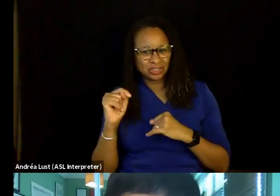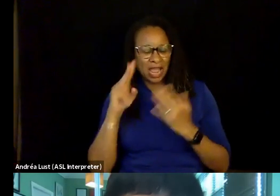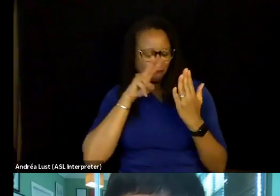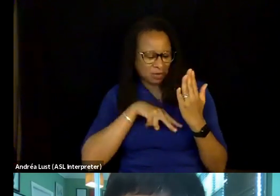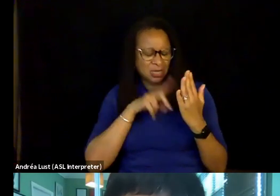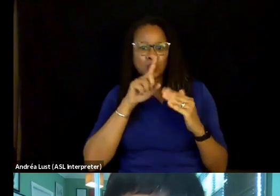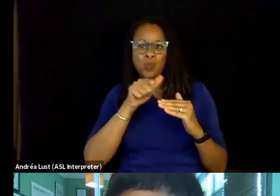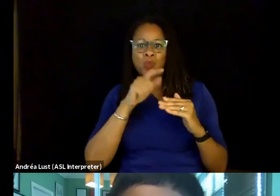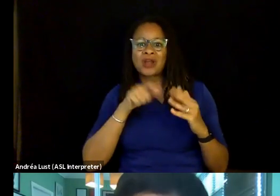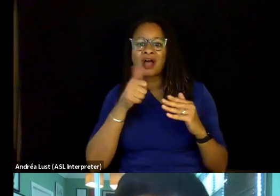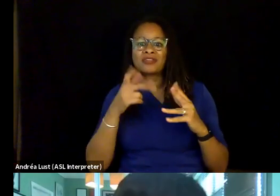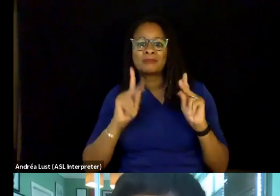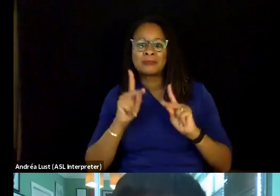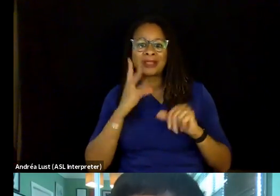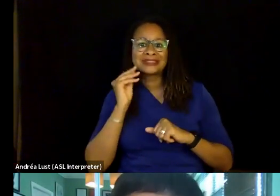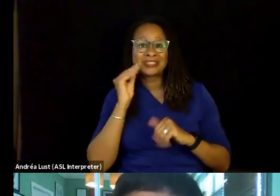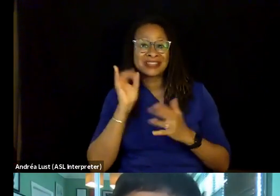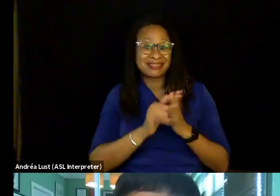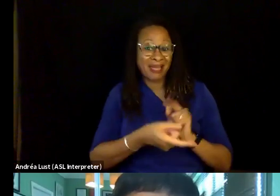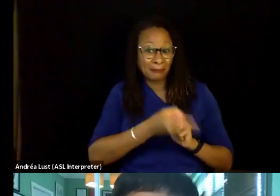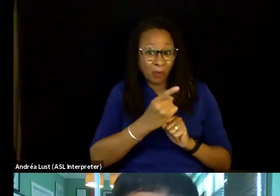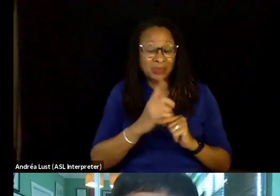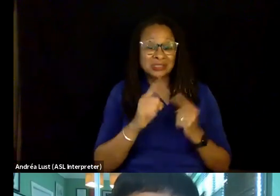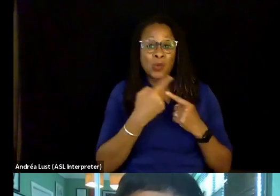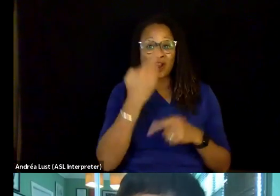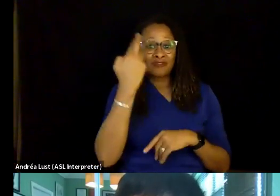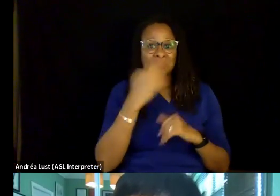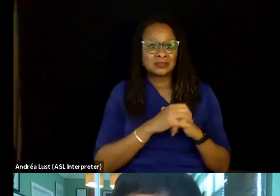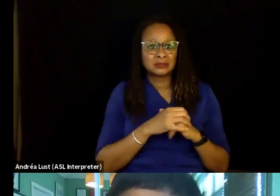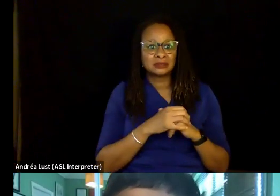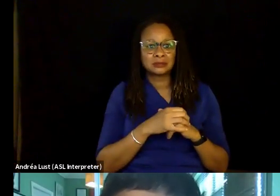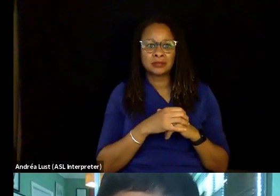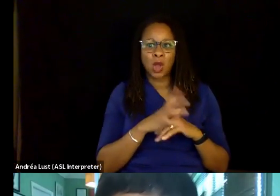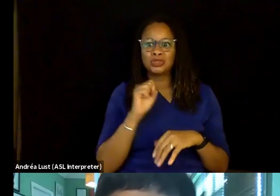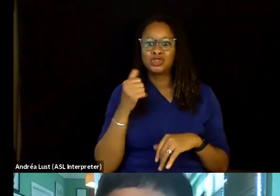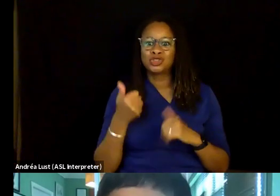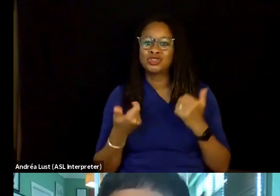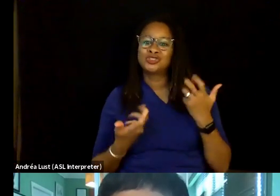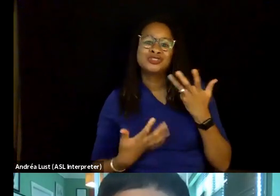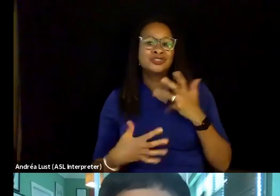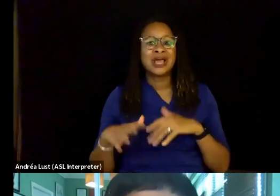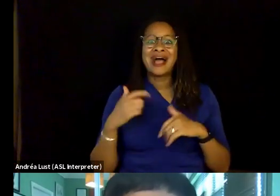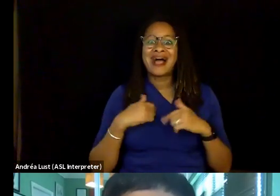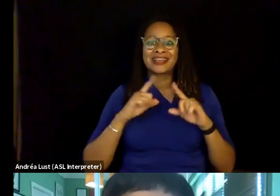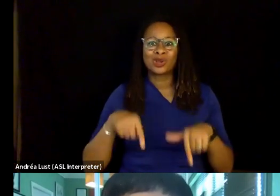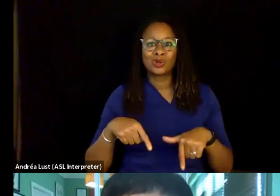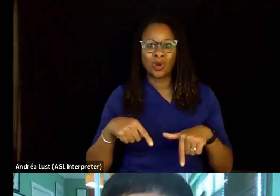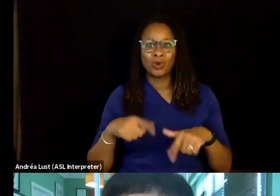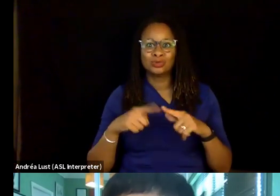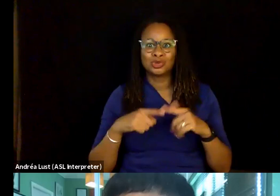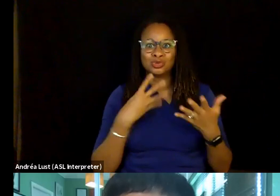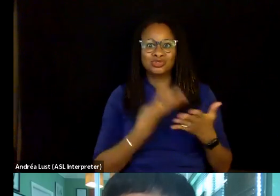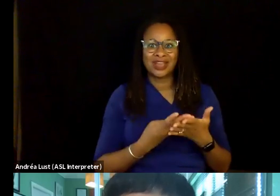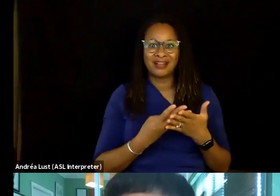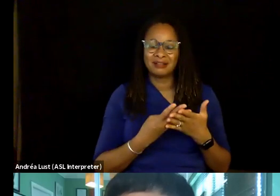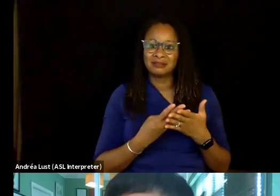people have gone through. So that moment was when I realized, oh Christ, I can go to jail. And I spent